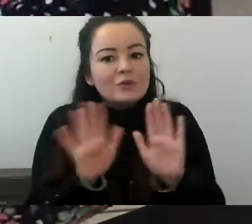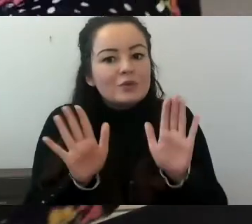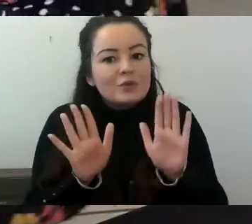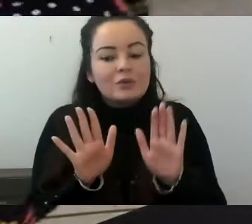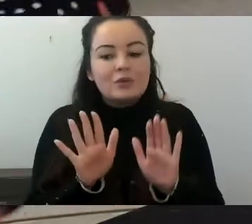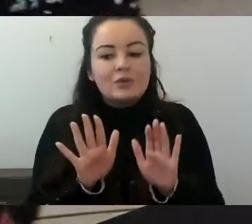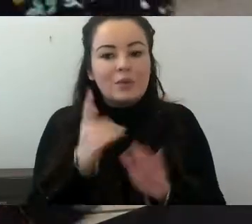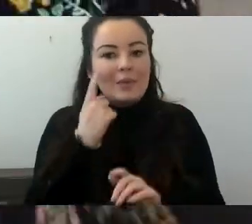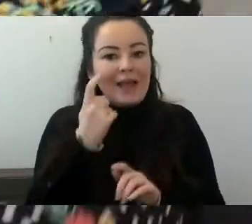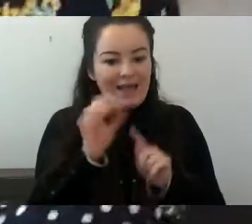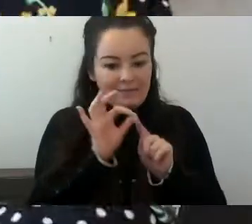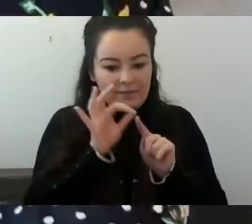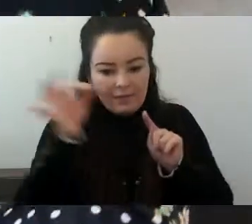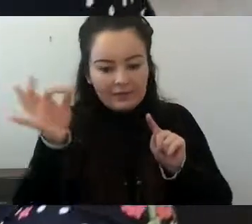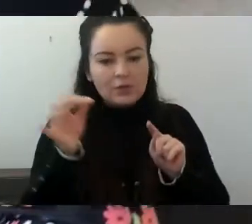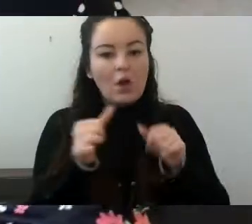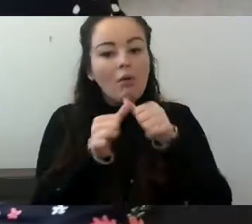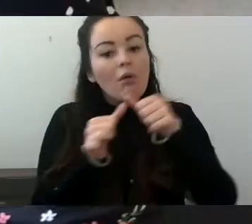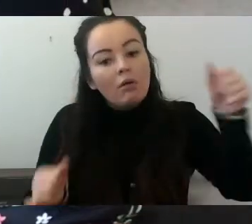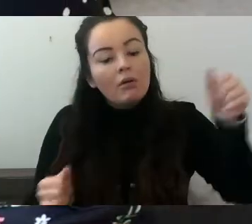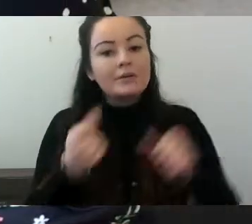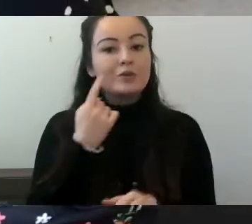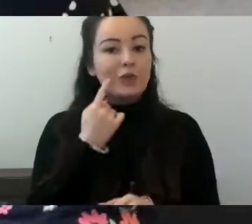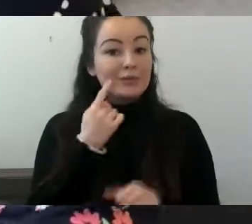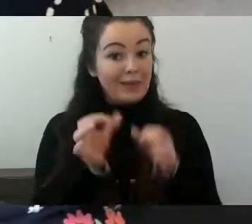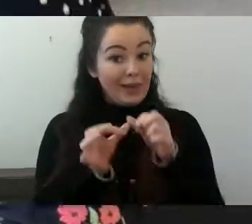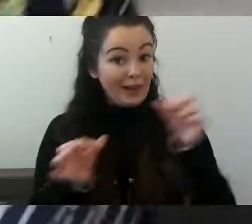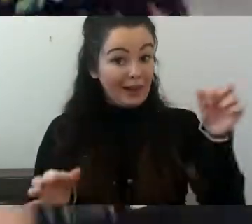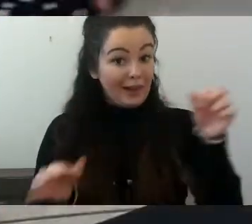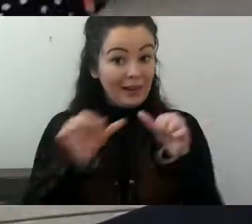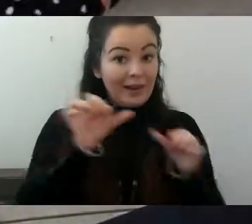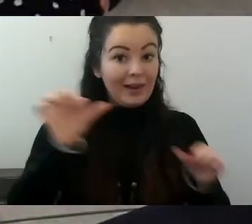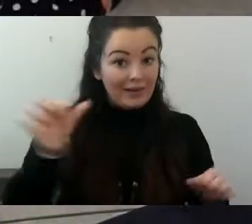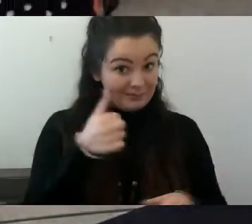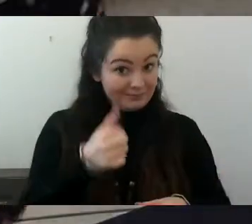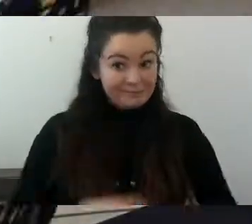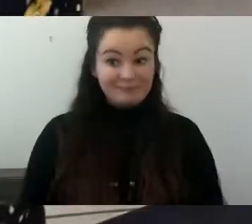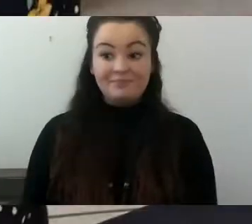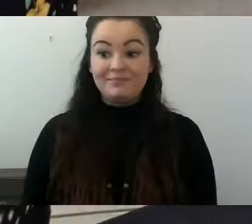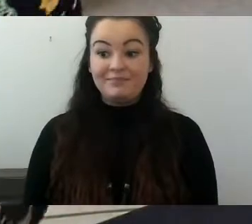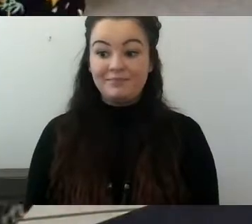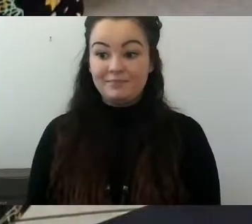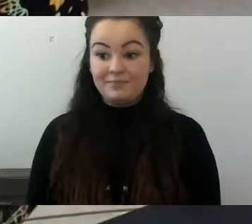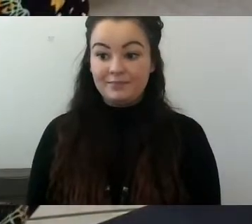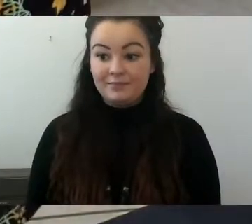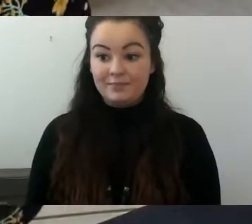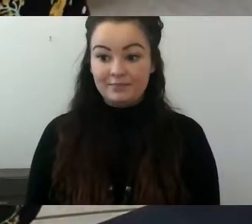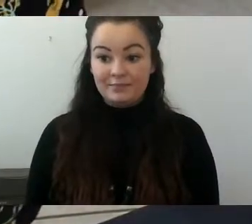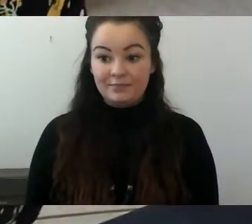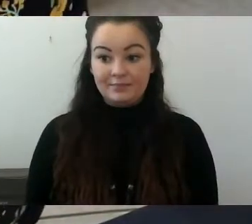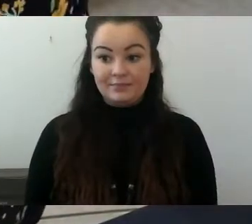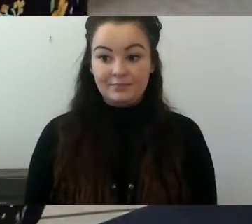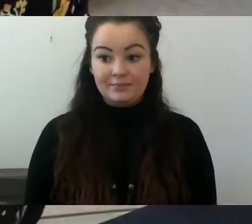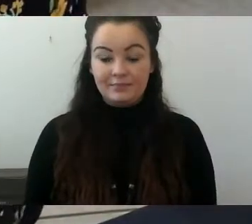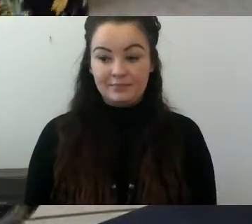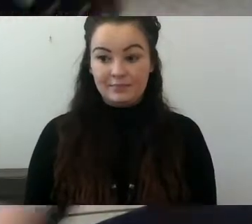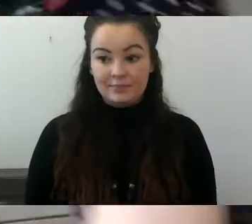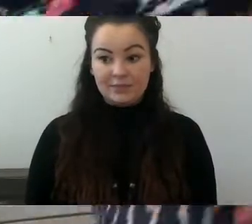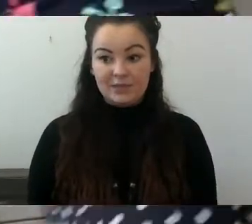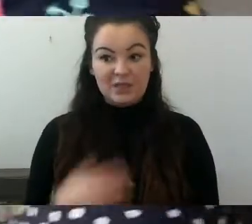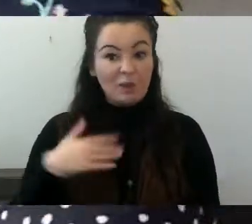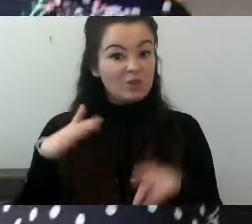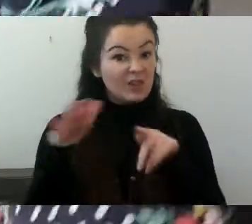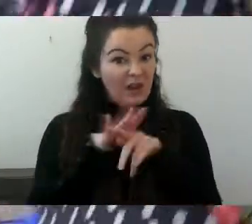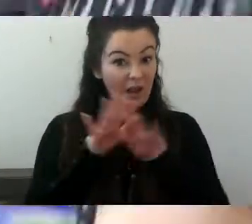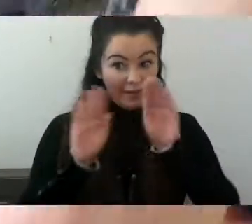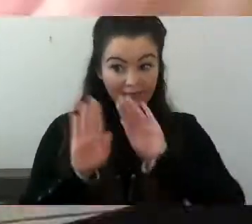we lift it off. So I'm just going to put it down quite lightly. Just going to cover the areas that